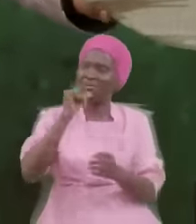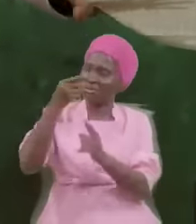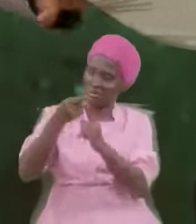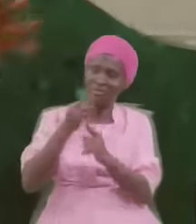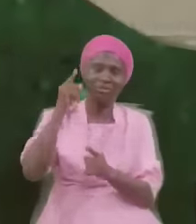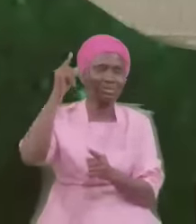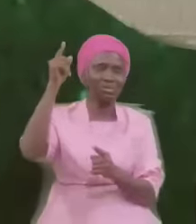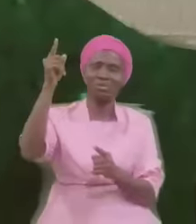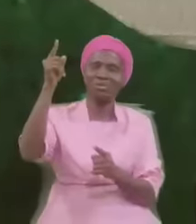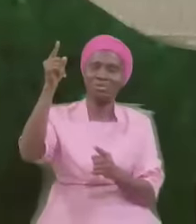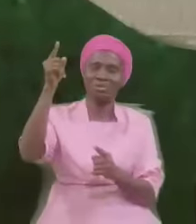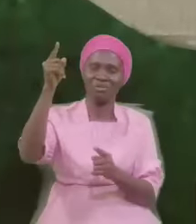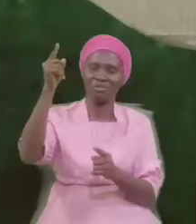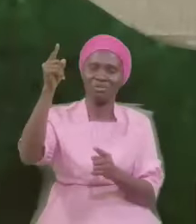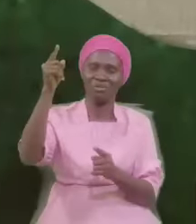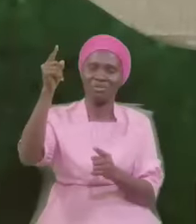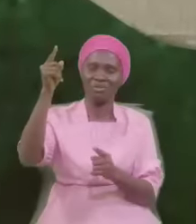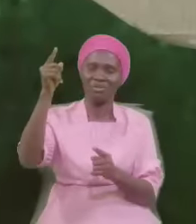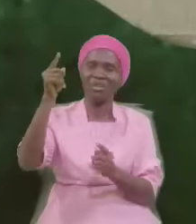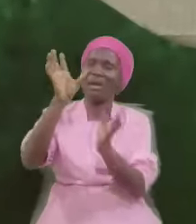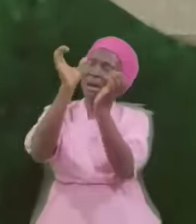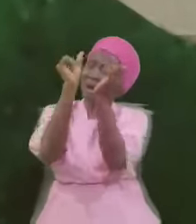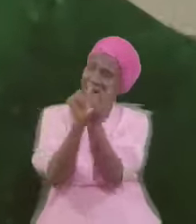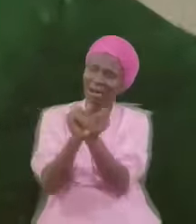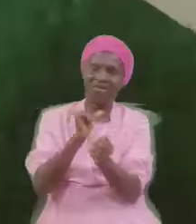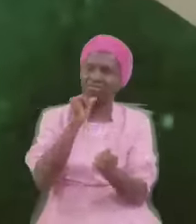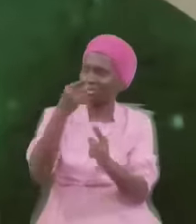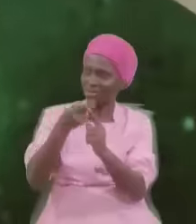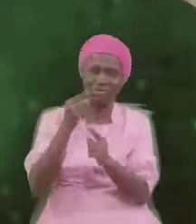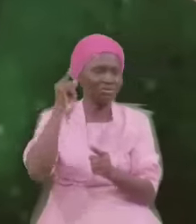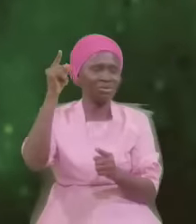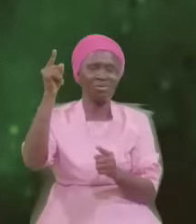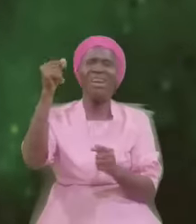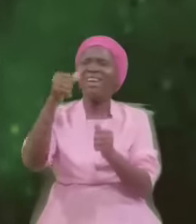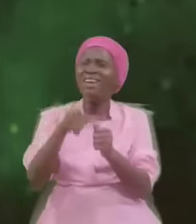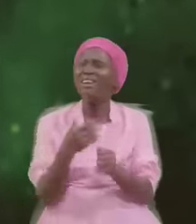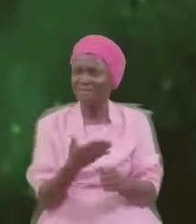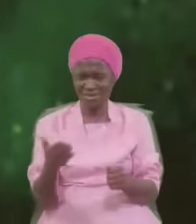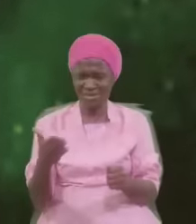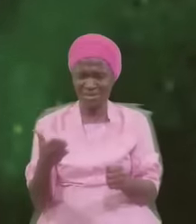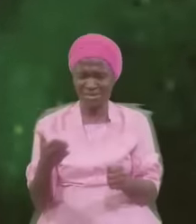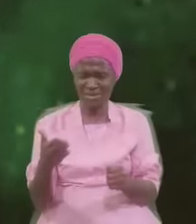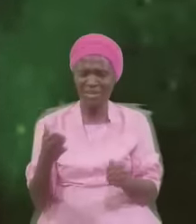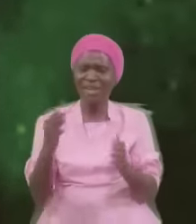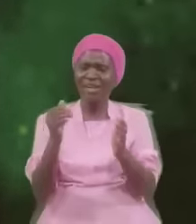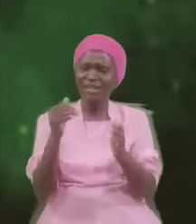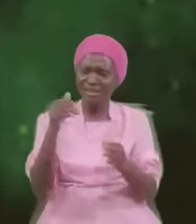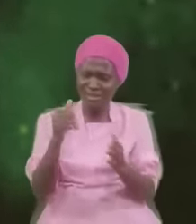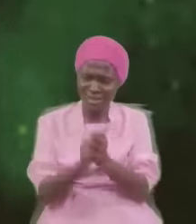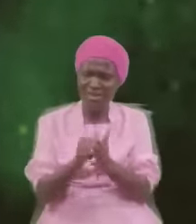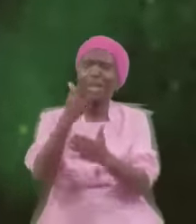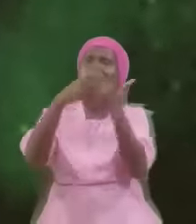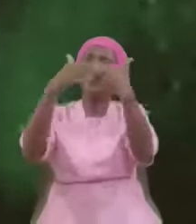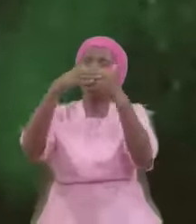you. Captivity is not of you. Everything the Heavenly Father has